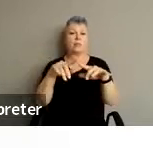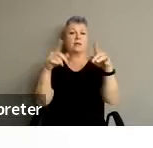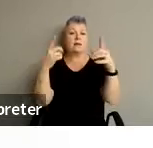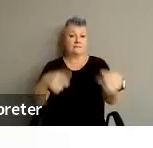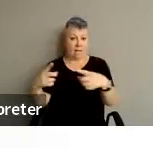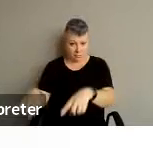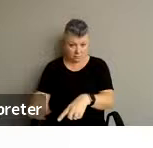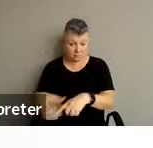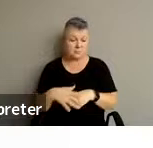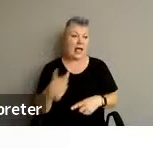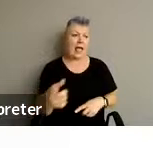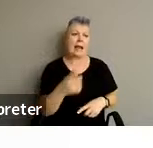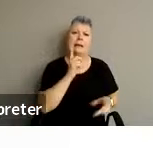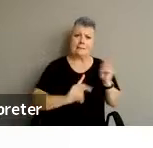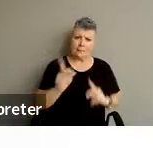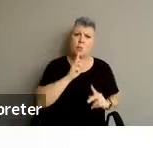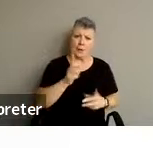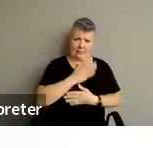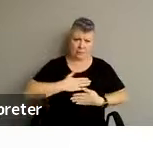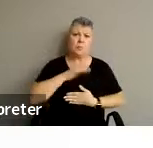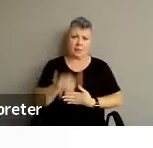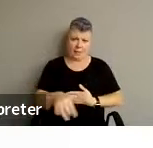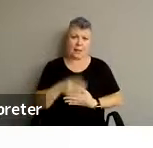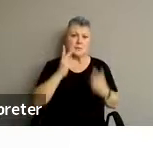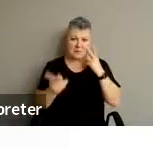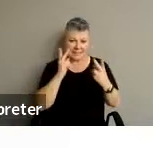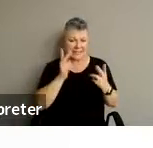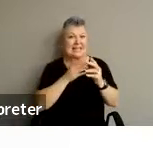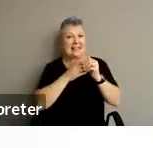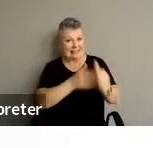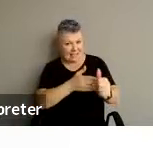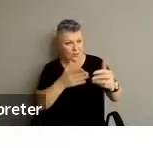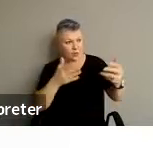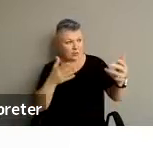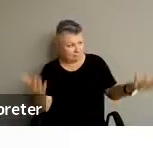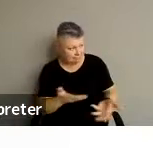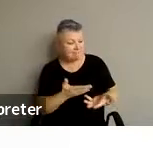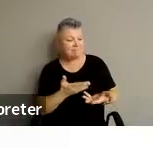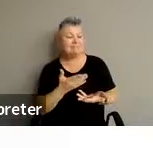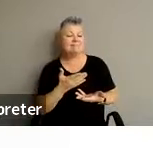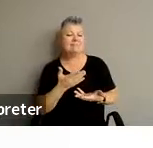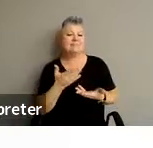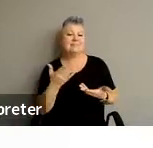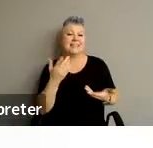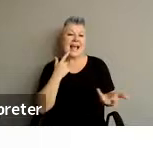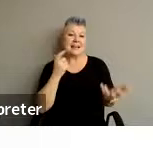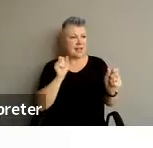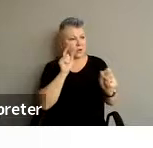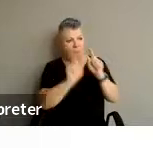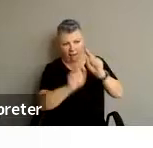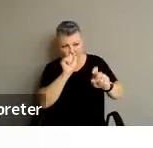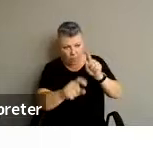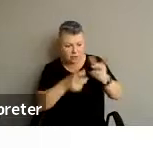administrative assistants to see their leadership there, and they were able to ask questions and just kind of interact with them, especially for those that